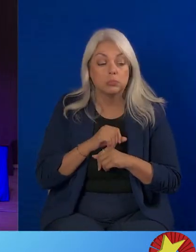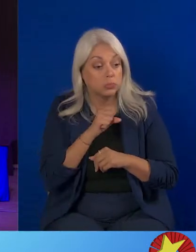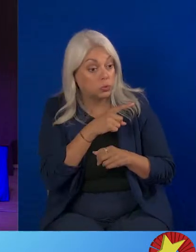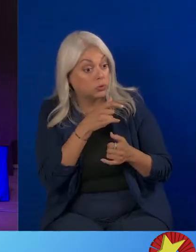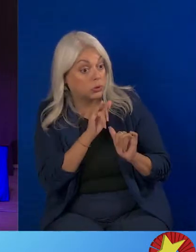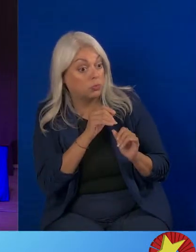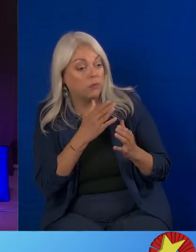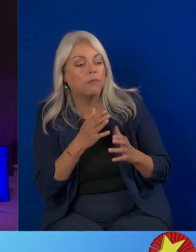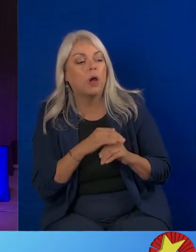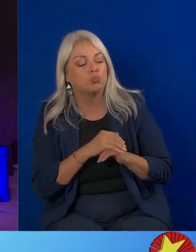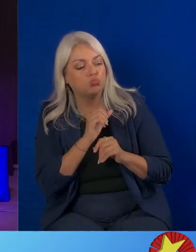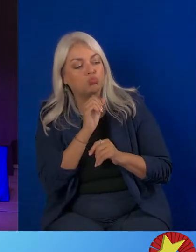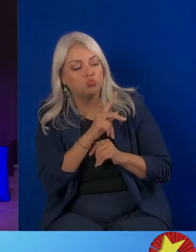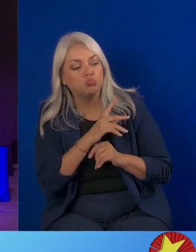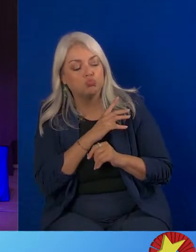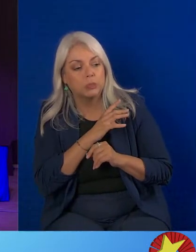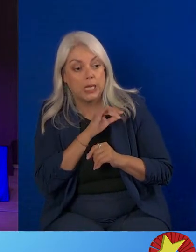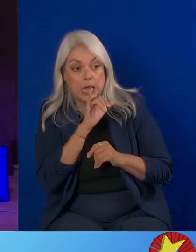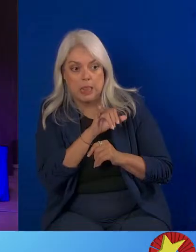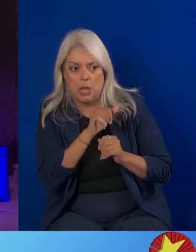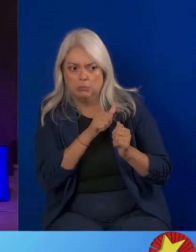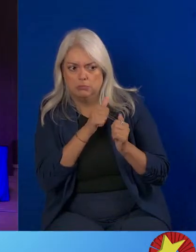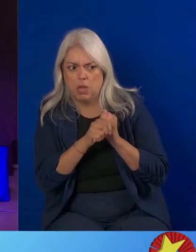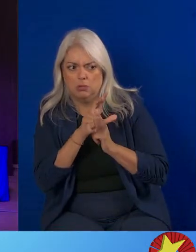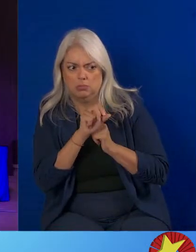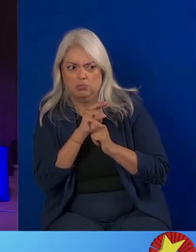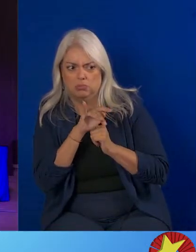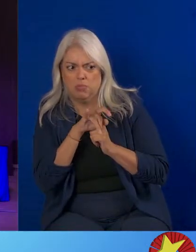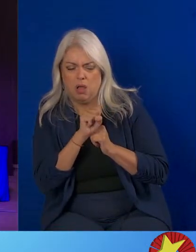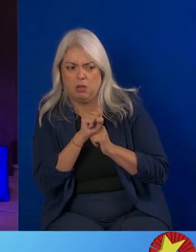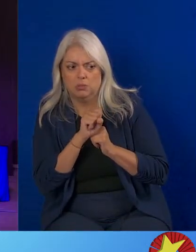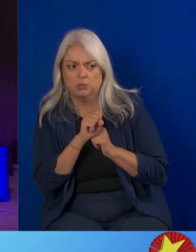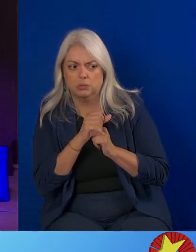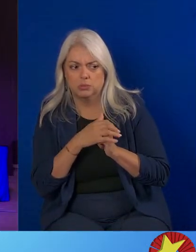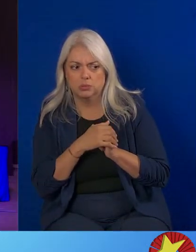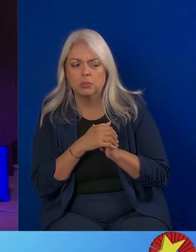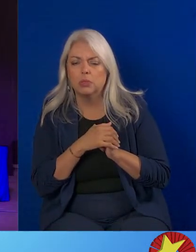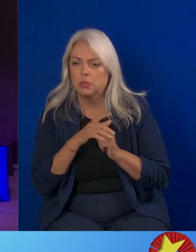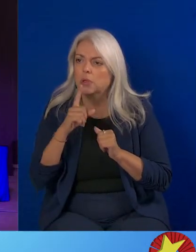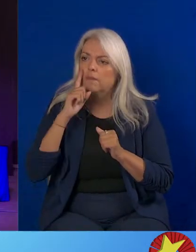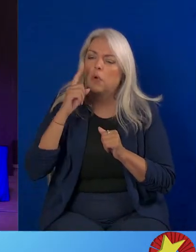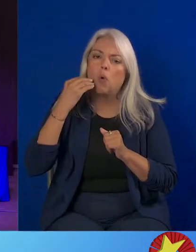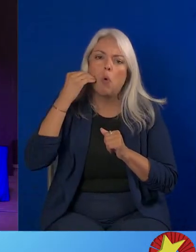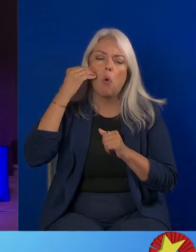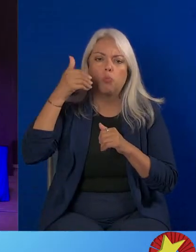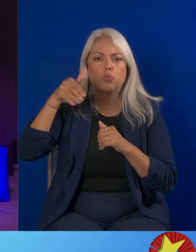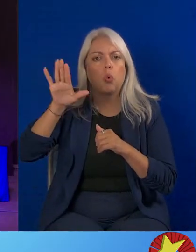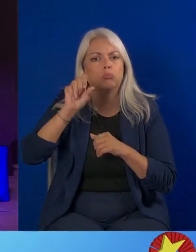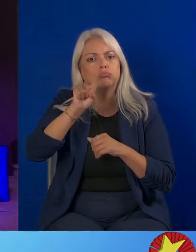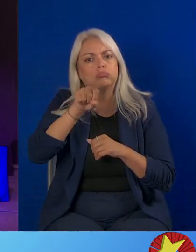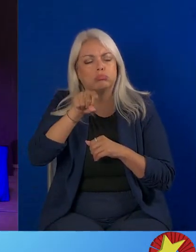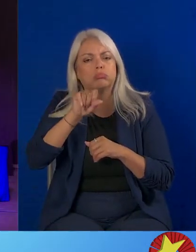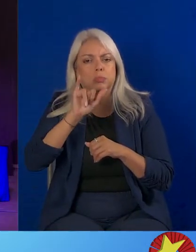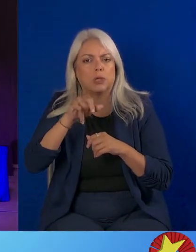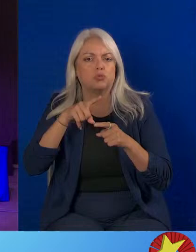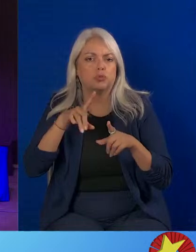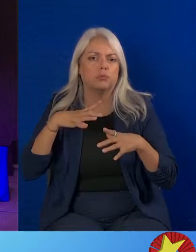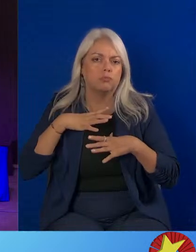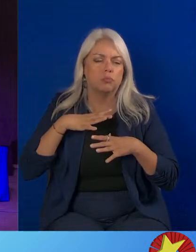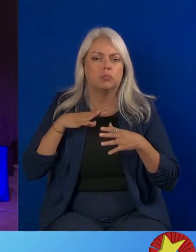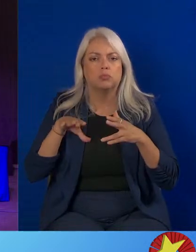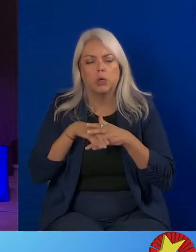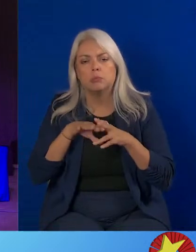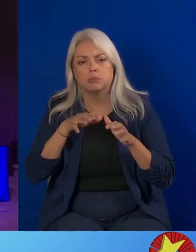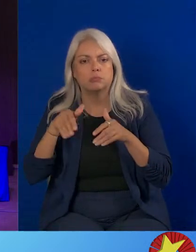believe so. Okay. And that goes Yes. beyond the 30 miles? For homegoings, yes. For homegoing, okay. That can go behind, yes. Fine, thank